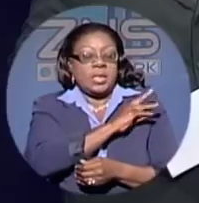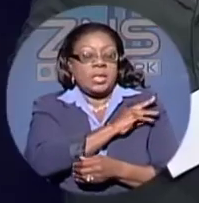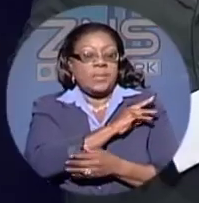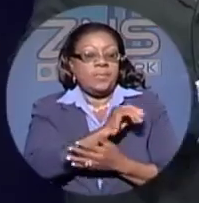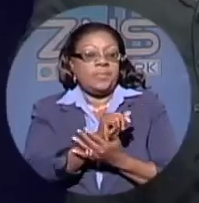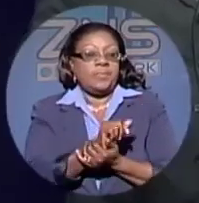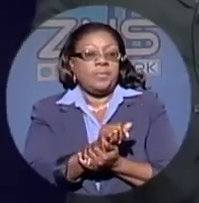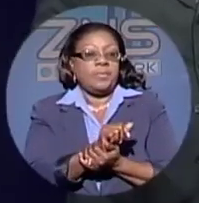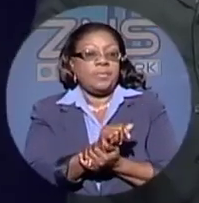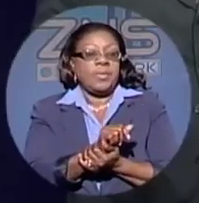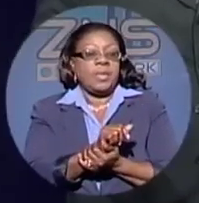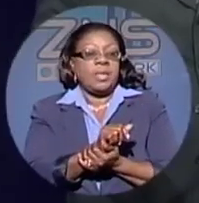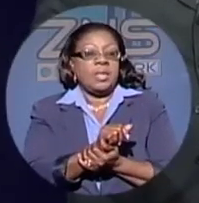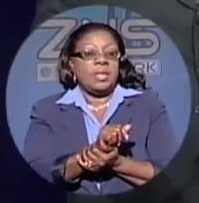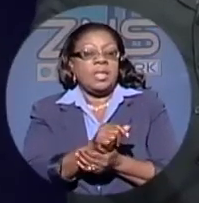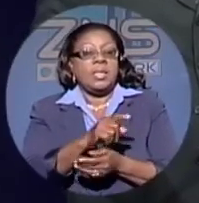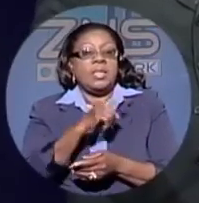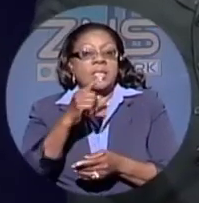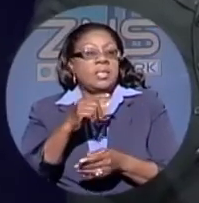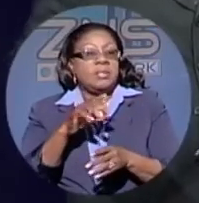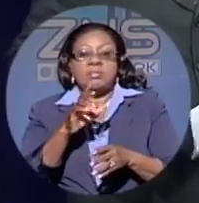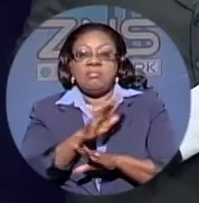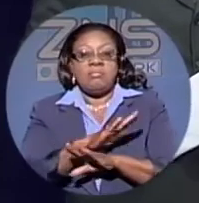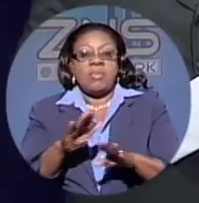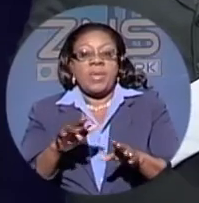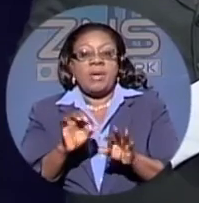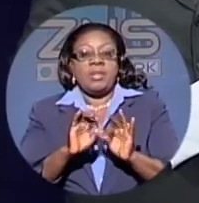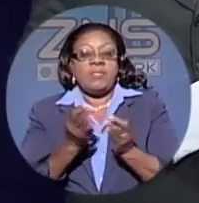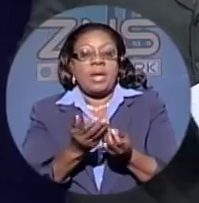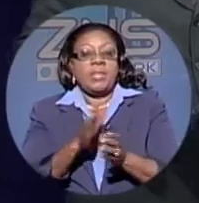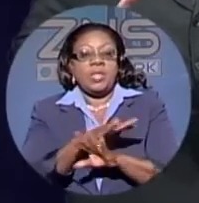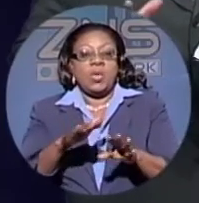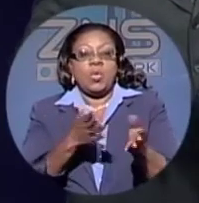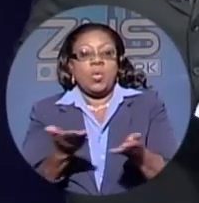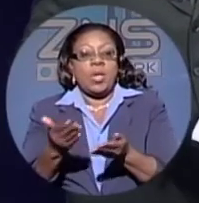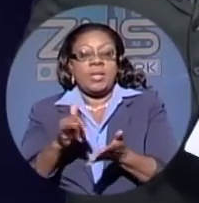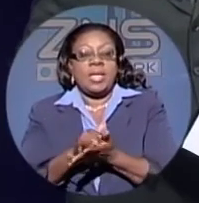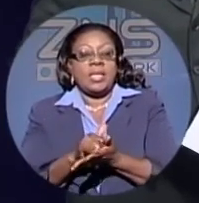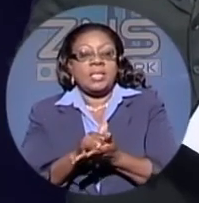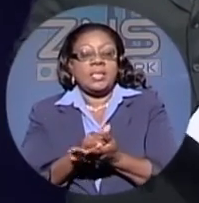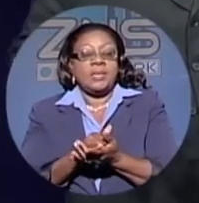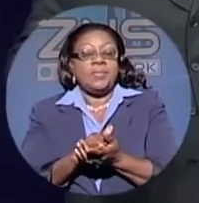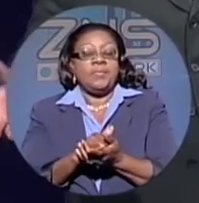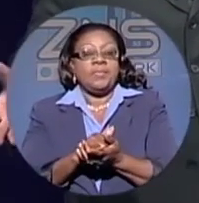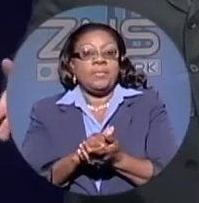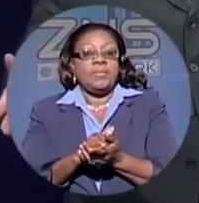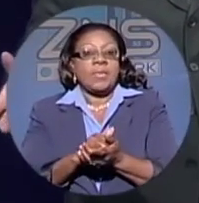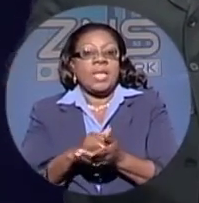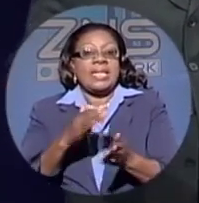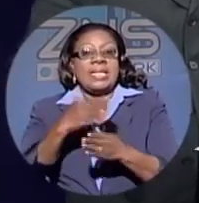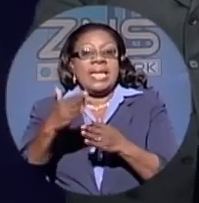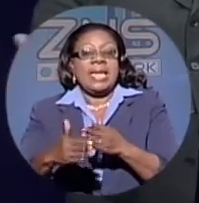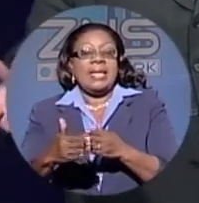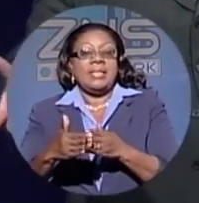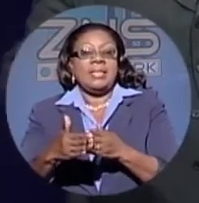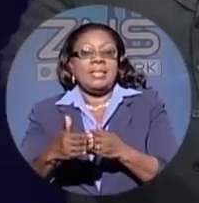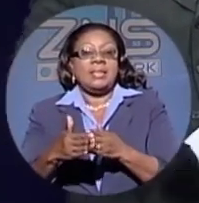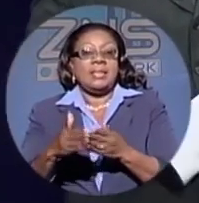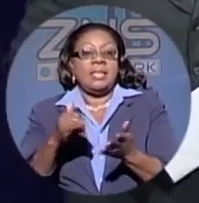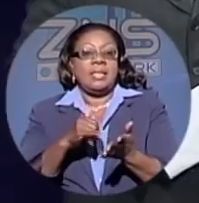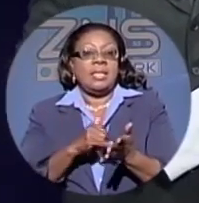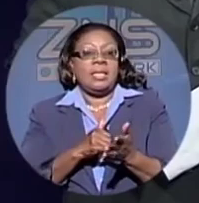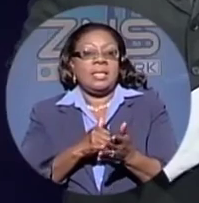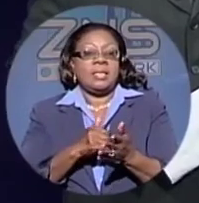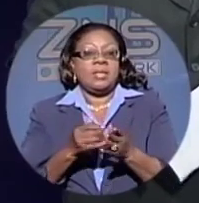wanted. Shanique, you're definitely correct about that. This family wanted not this, but at the end, there is apparently going to